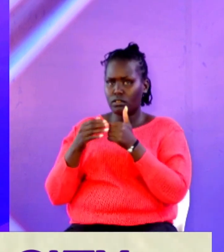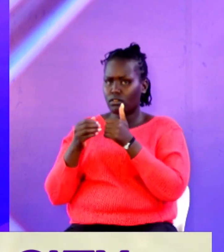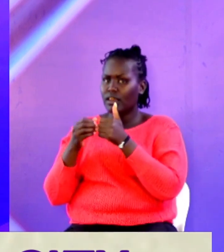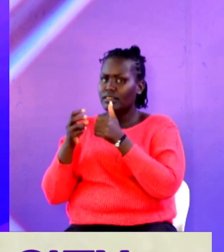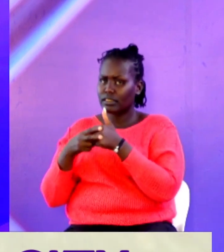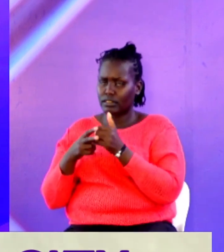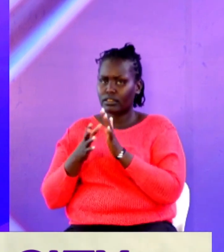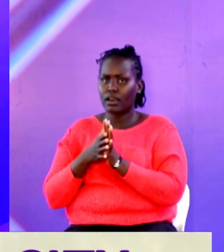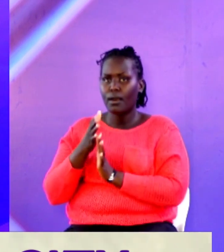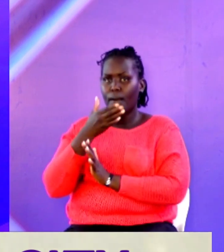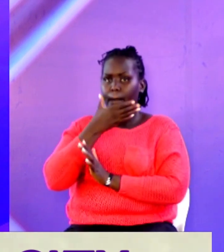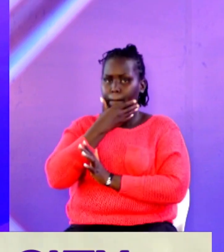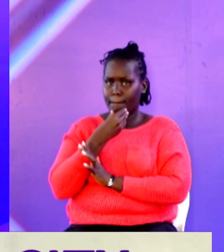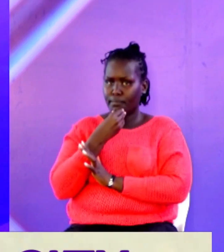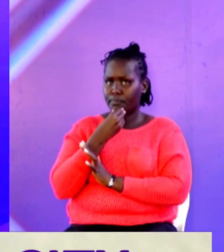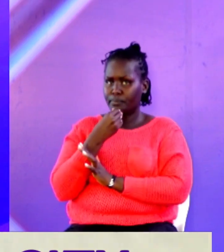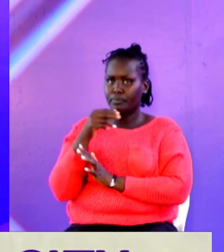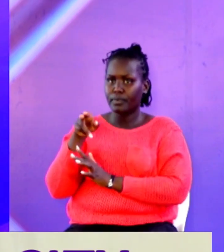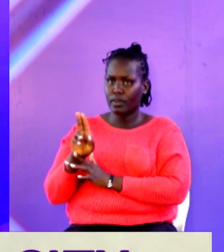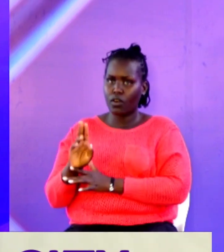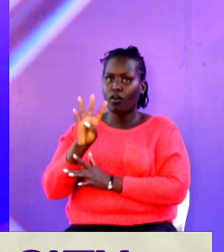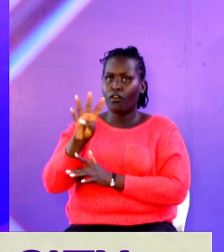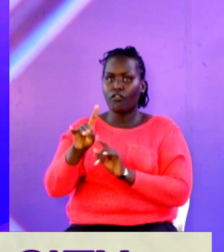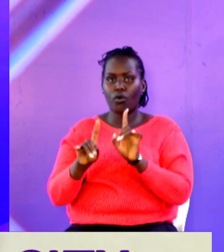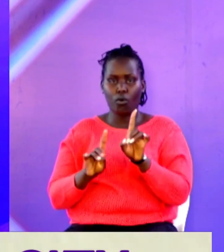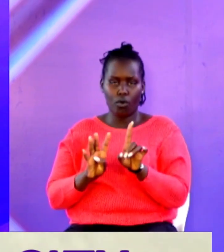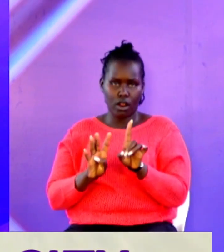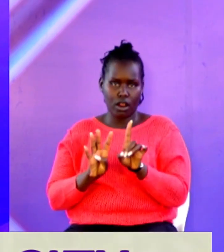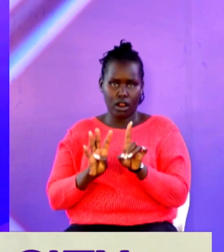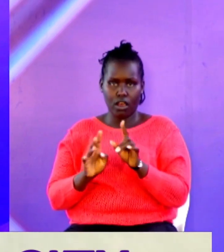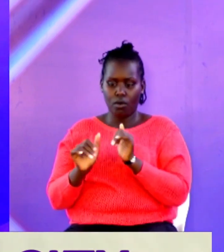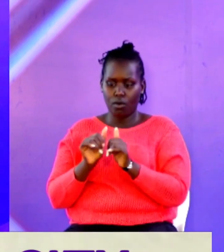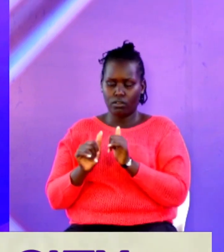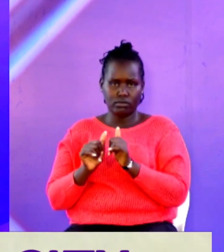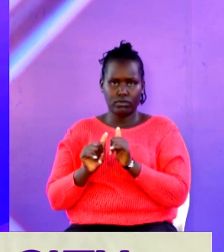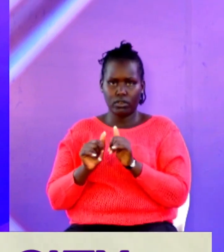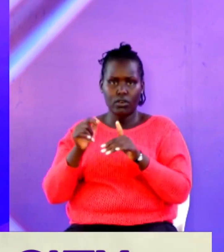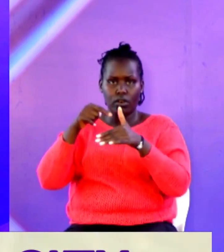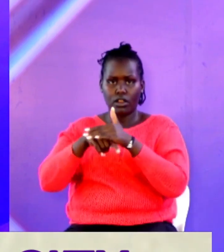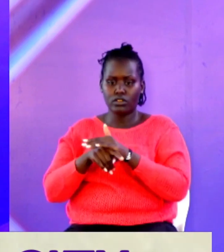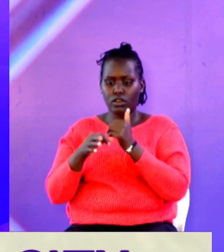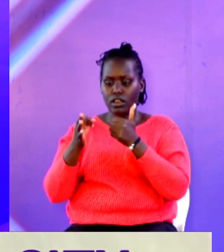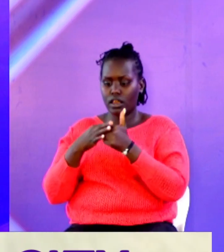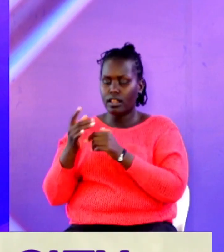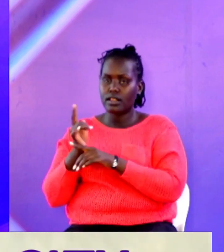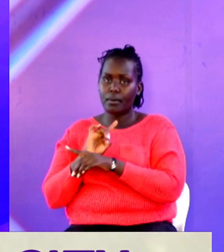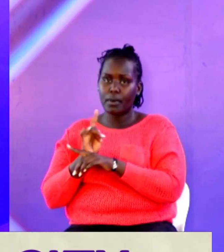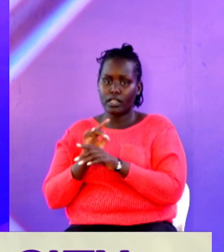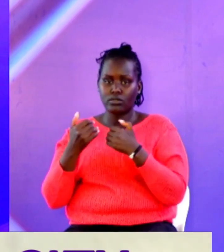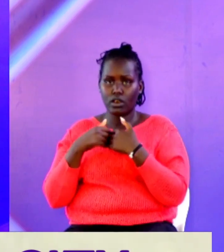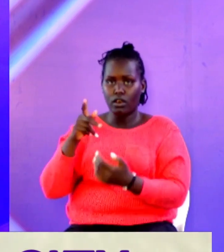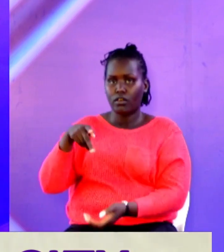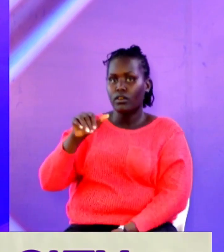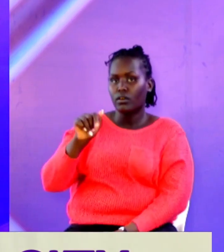United managed to beat Bournemouth 4-1. That was Rasmus Højlund scored in the 8th minute. Of course, we had Patrick